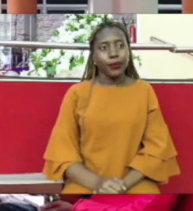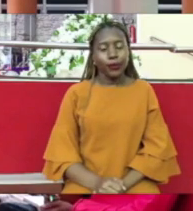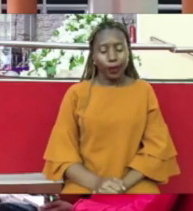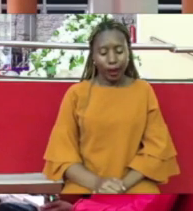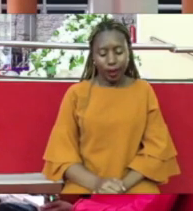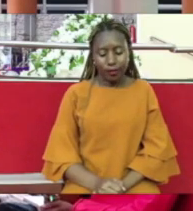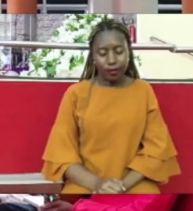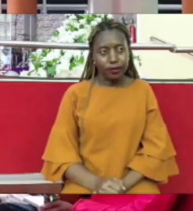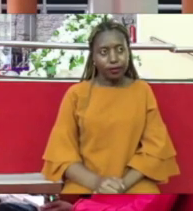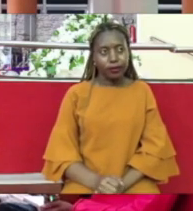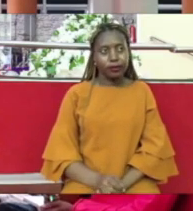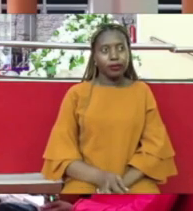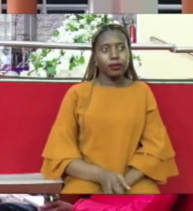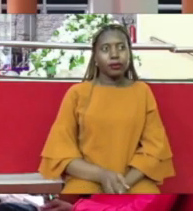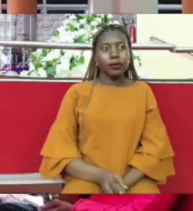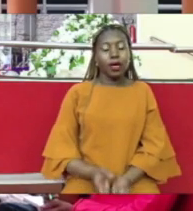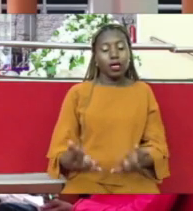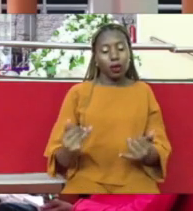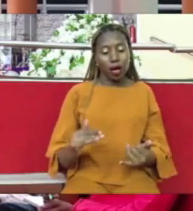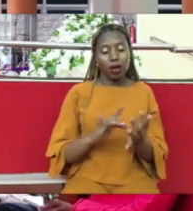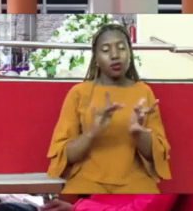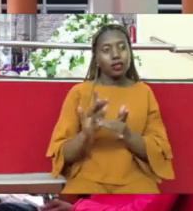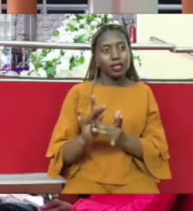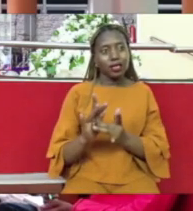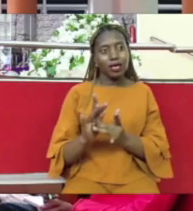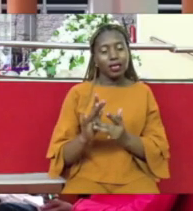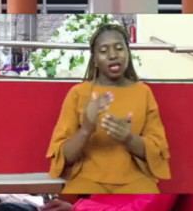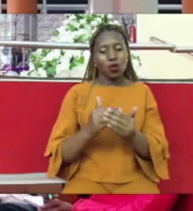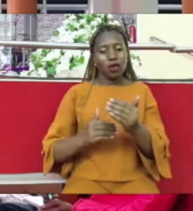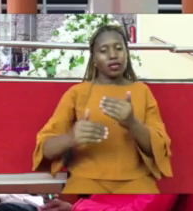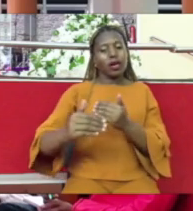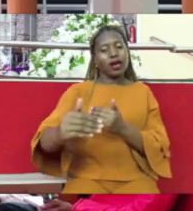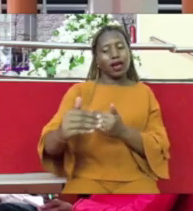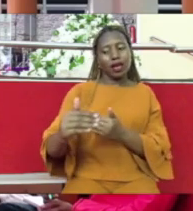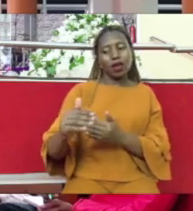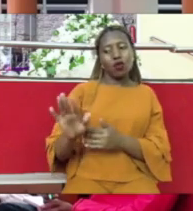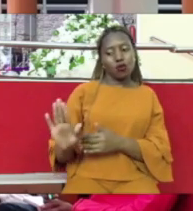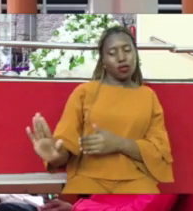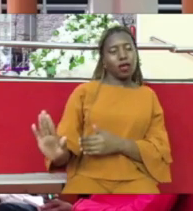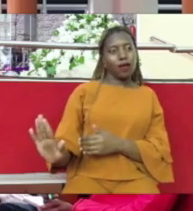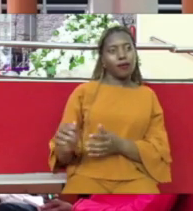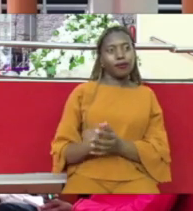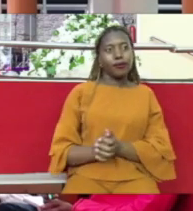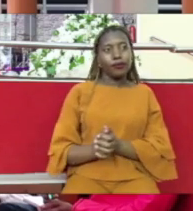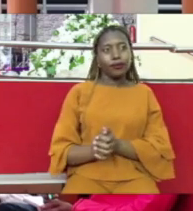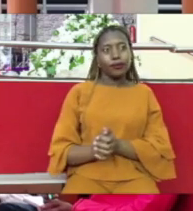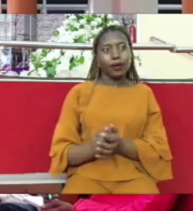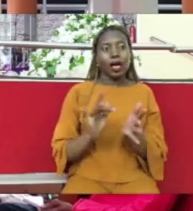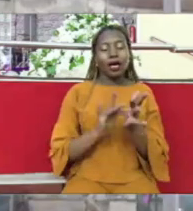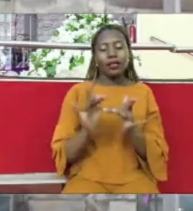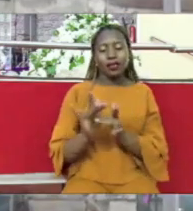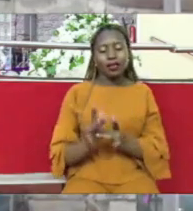nyingi wakawa wamechoka. And so Jesus went ahead of them. Na hivyo basi Yesu akawatangulia. And Jesus was very,